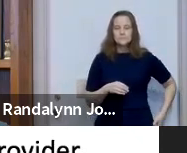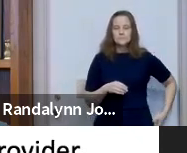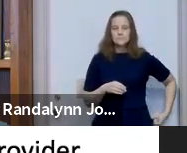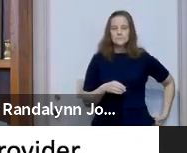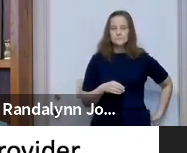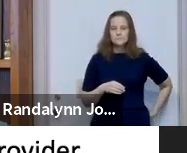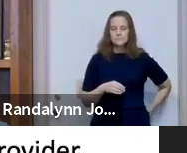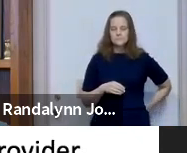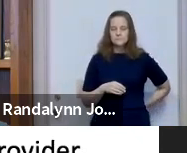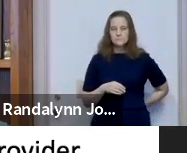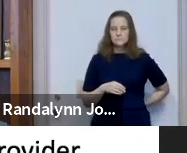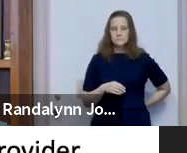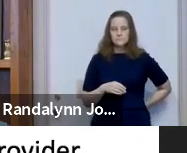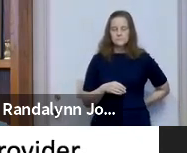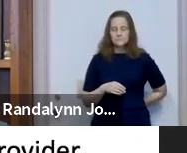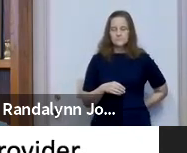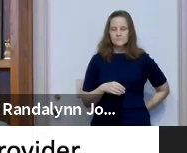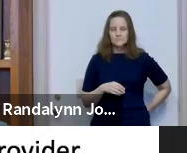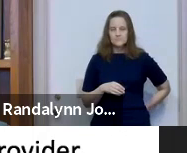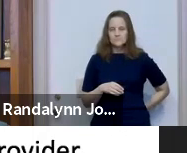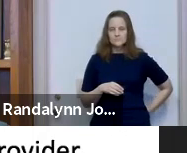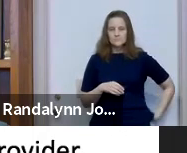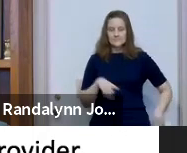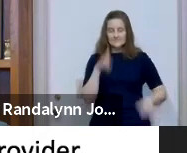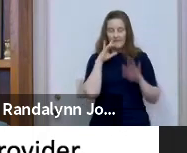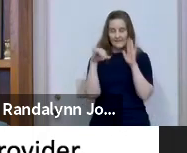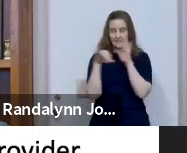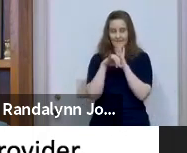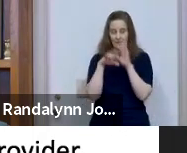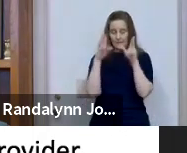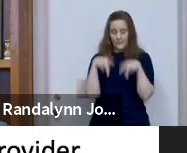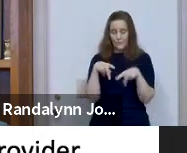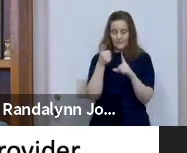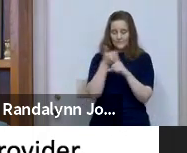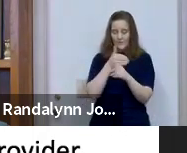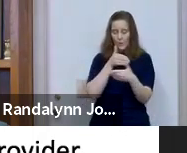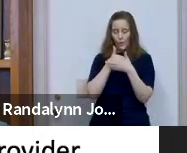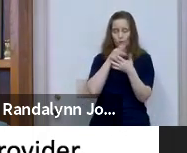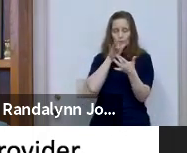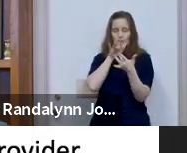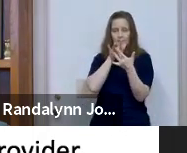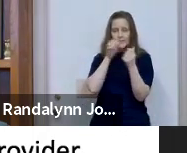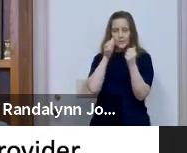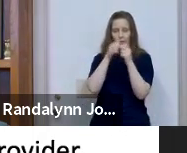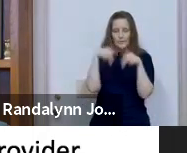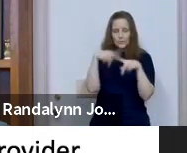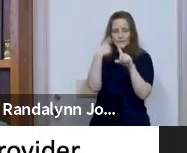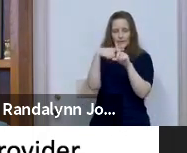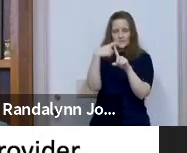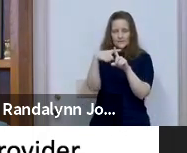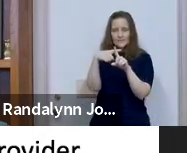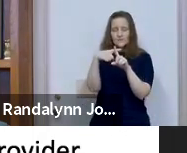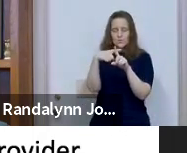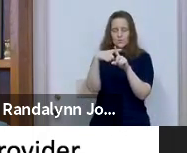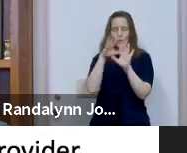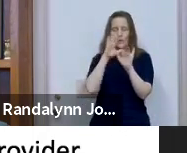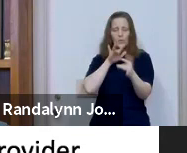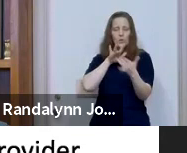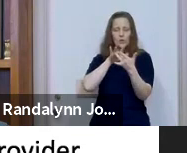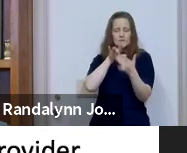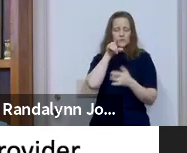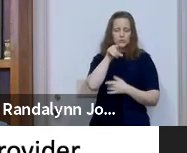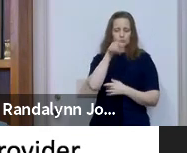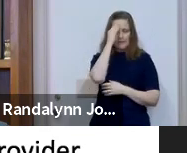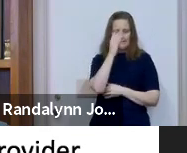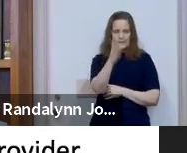If you have been identified by one of our contact tracers as someone that is a close contact of a positive case, we will reach out to you, let you